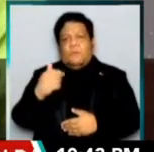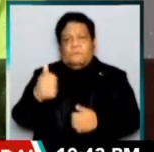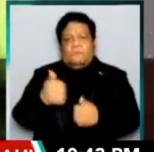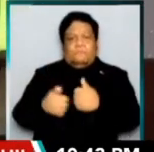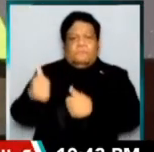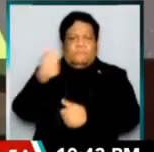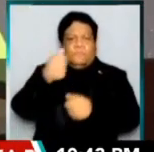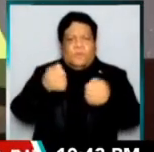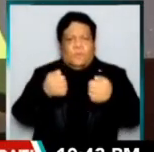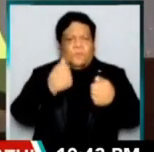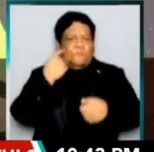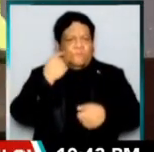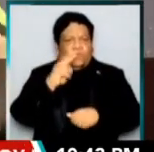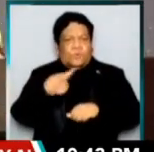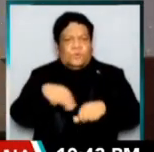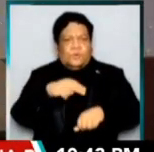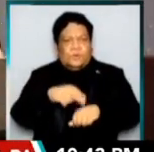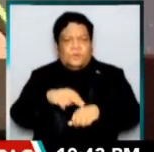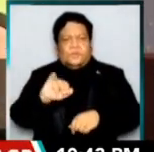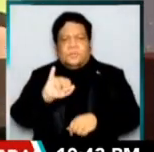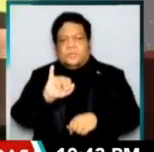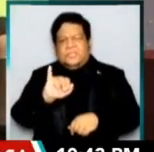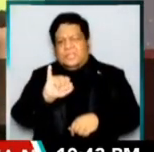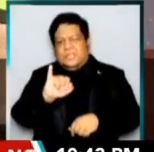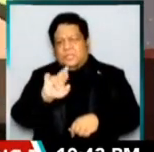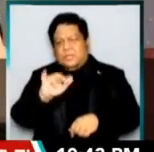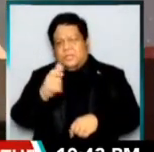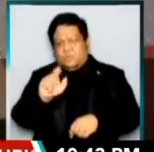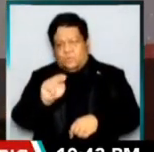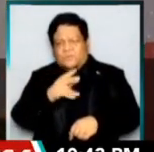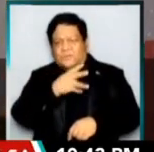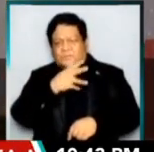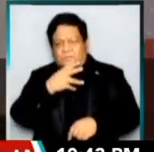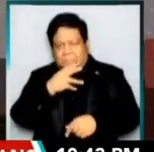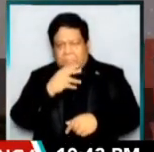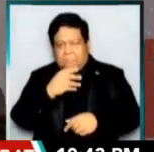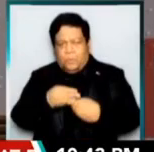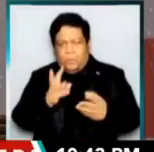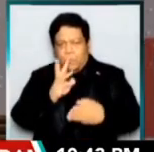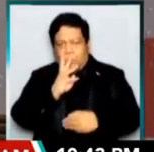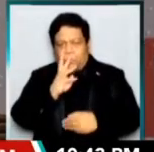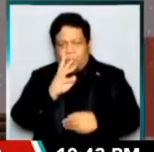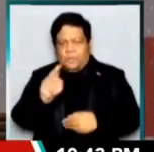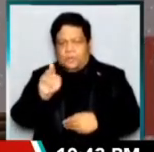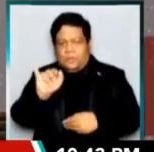National Irrigation Administration, kapalit ni Abraham Bagasi.